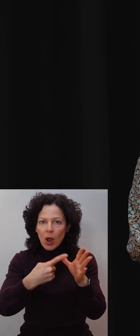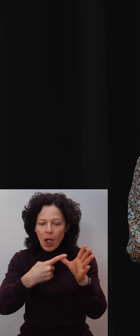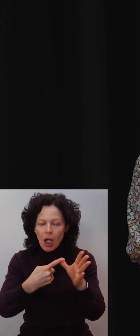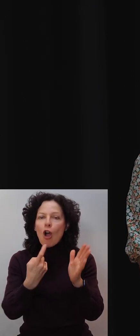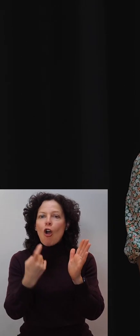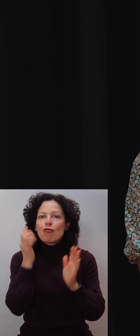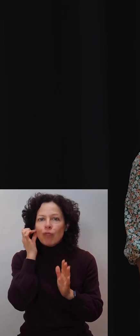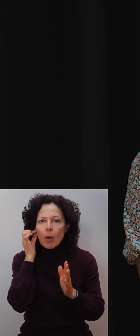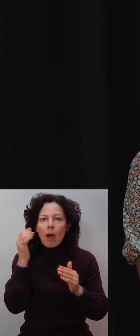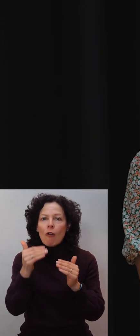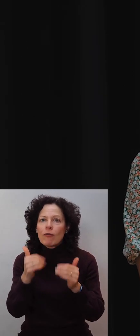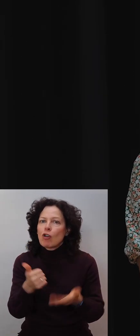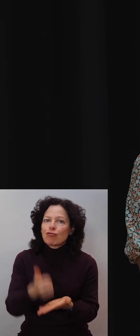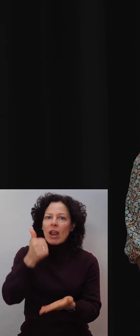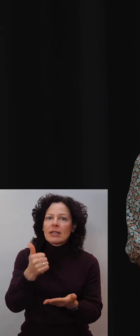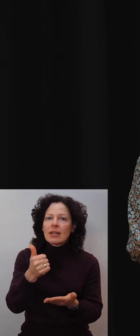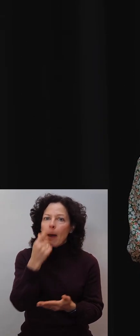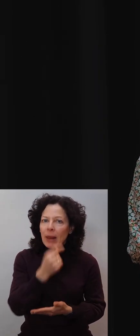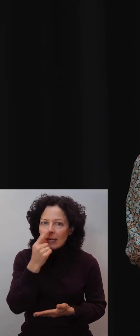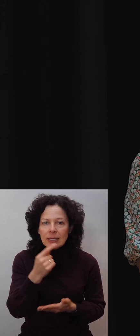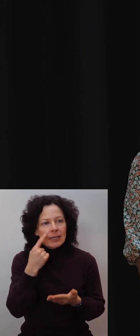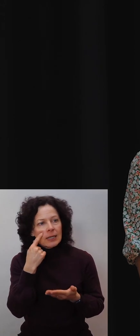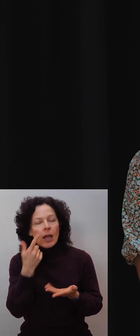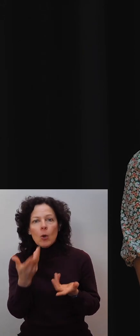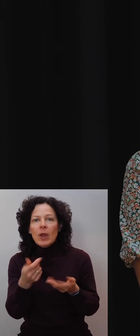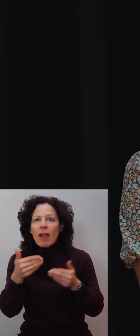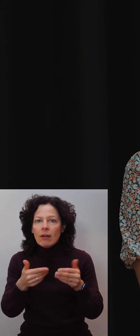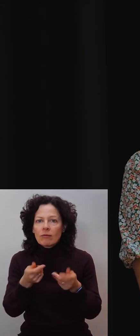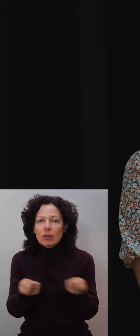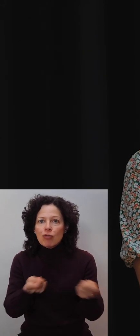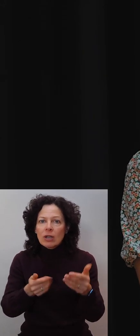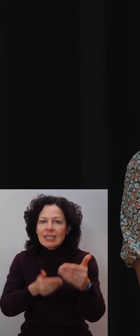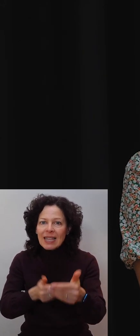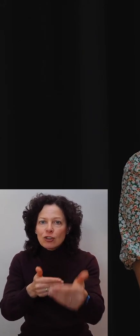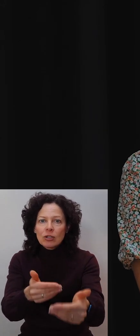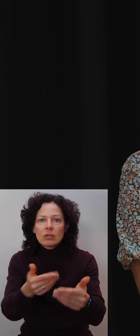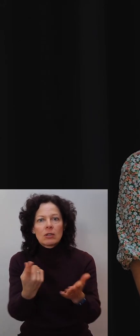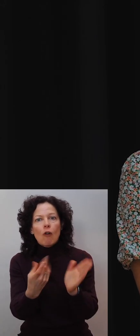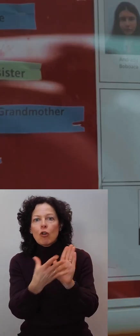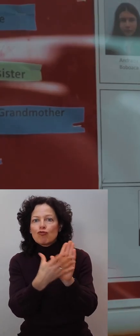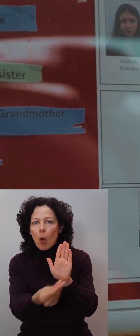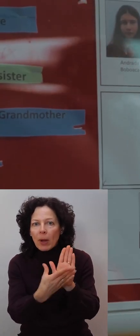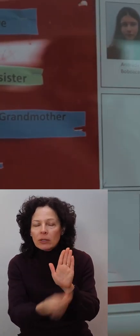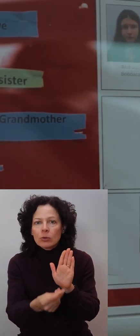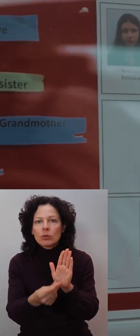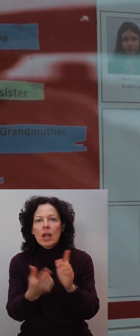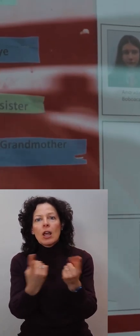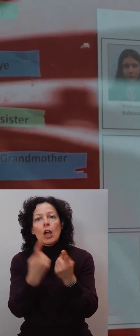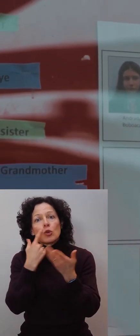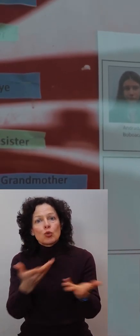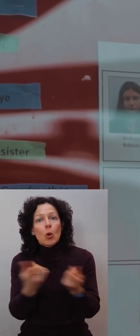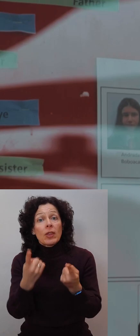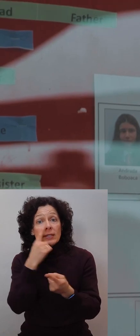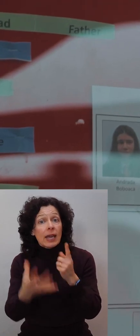that we run for our Roma students to show them Roma role models, things that they can go on to achieve, to help them with presentation skills. One